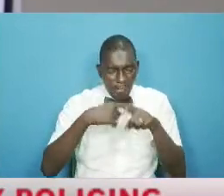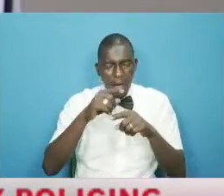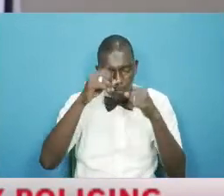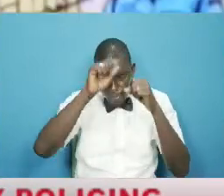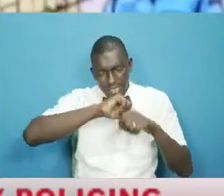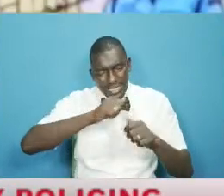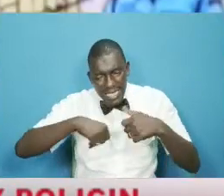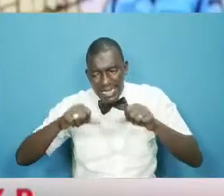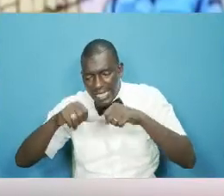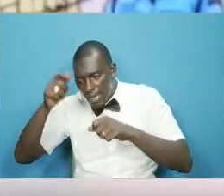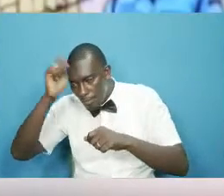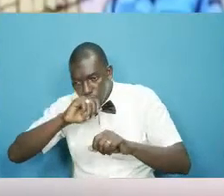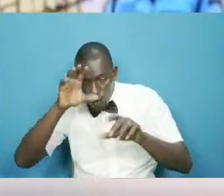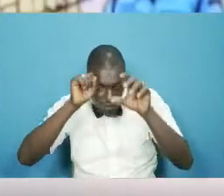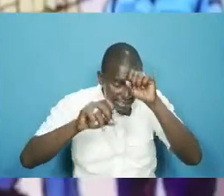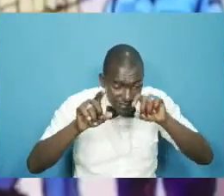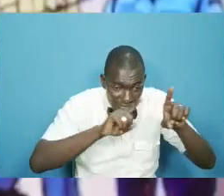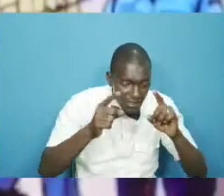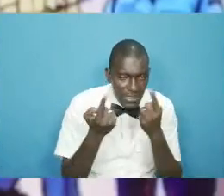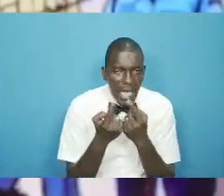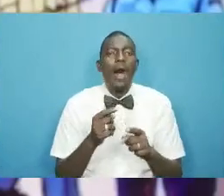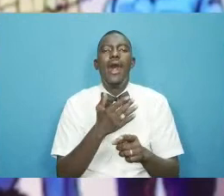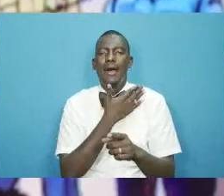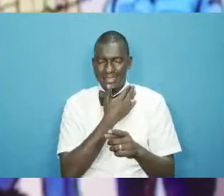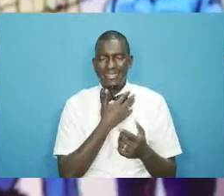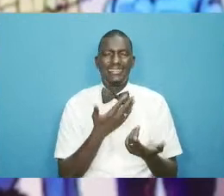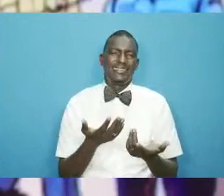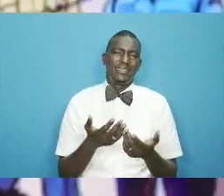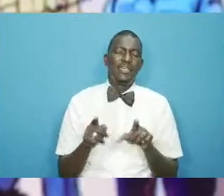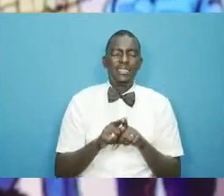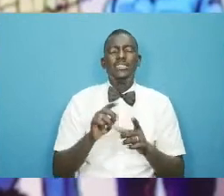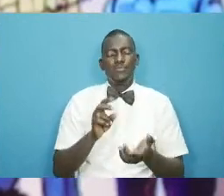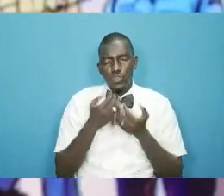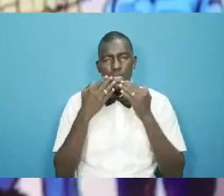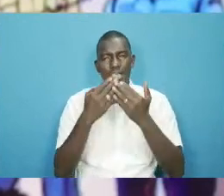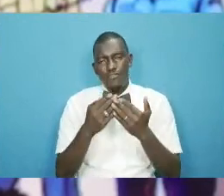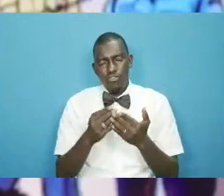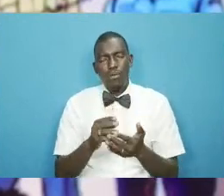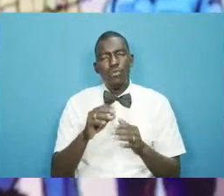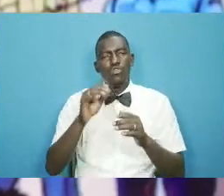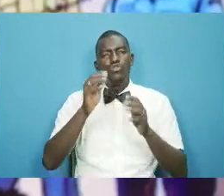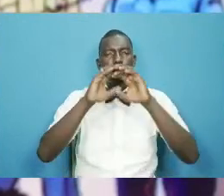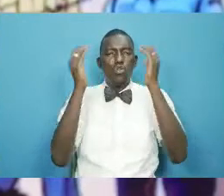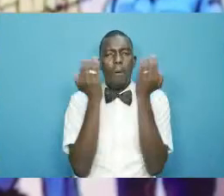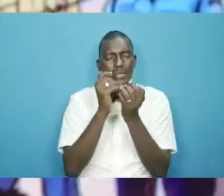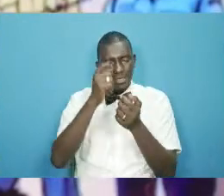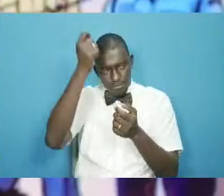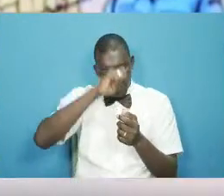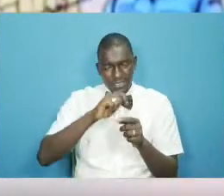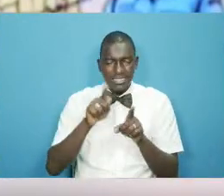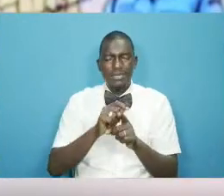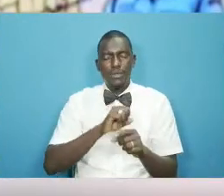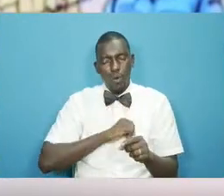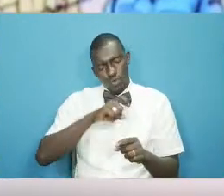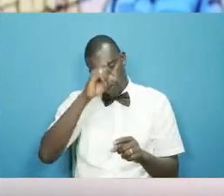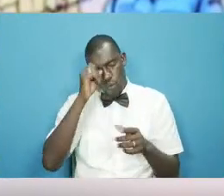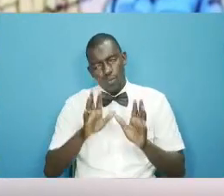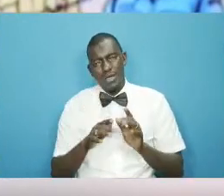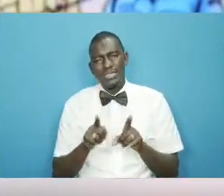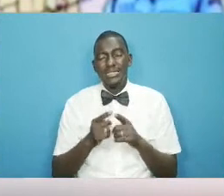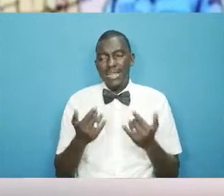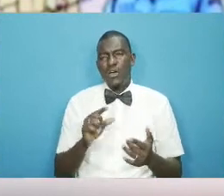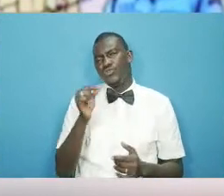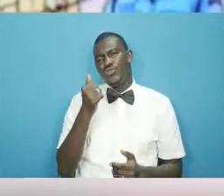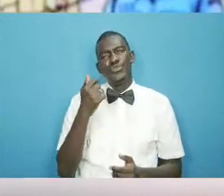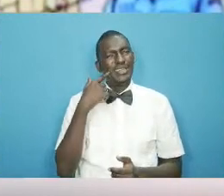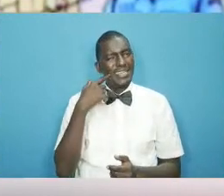policing, said the purpose of the exercise is to inform community policing volunteers their operational guidelines. Modern day policing is anchored